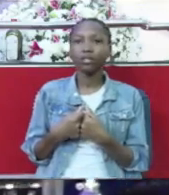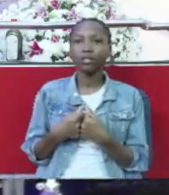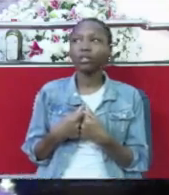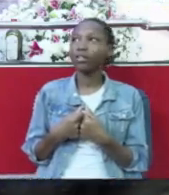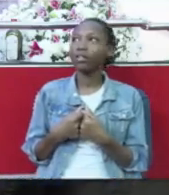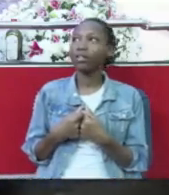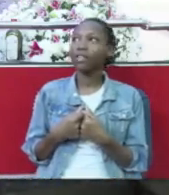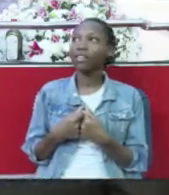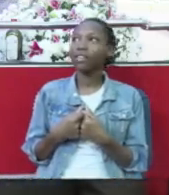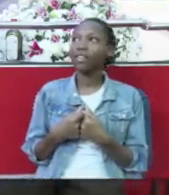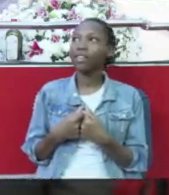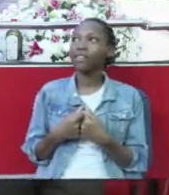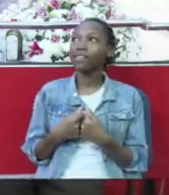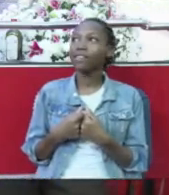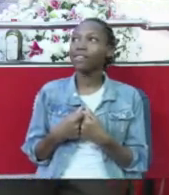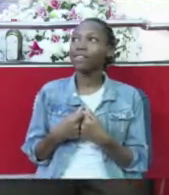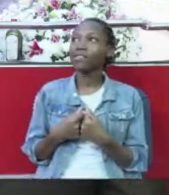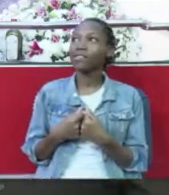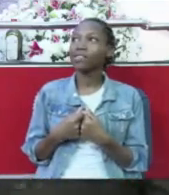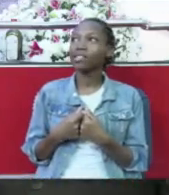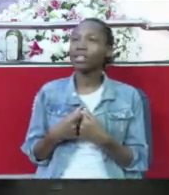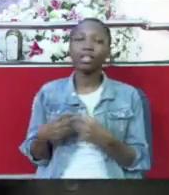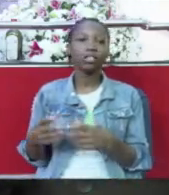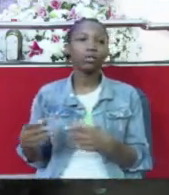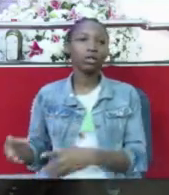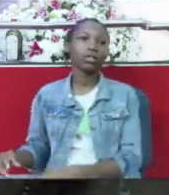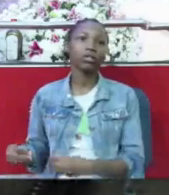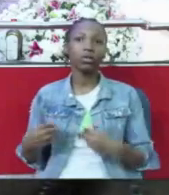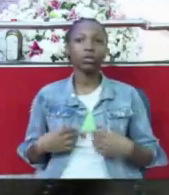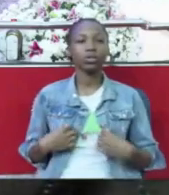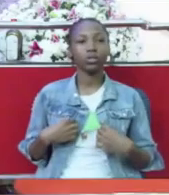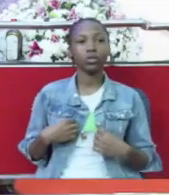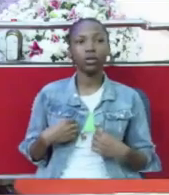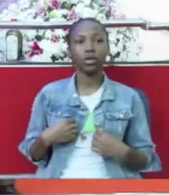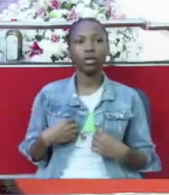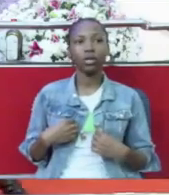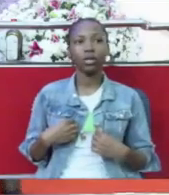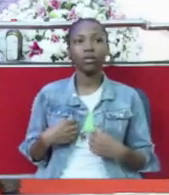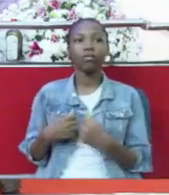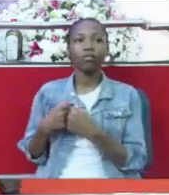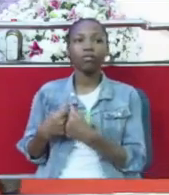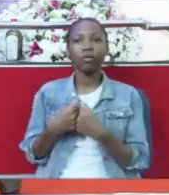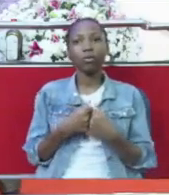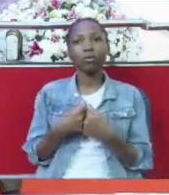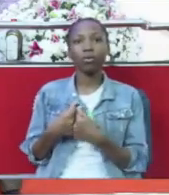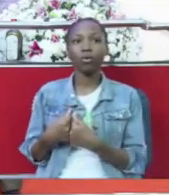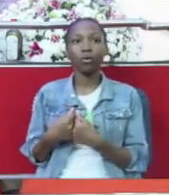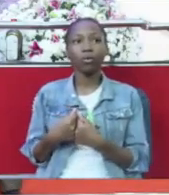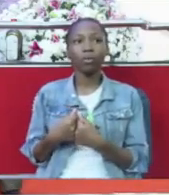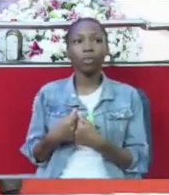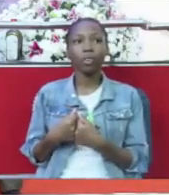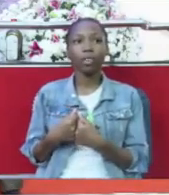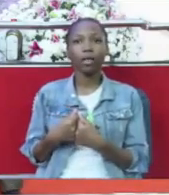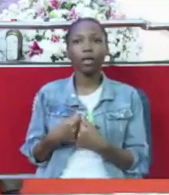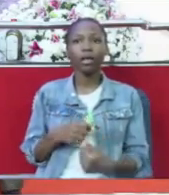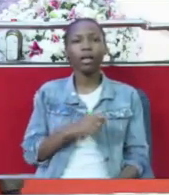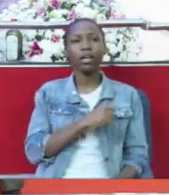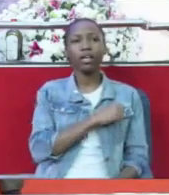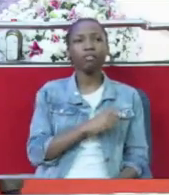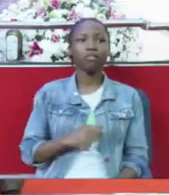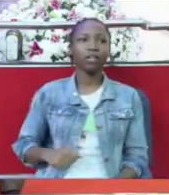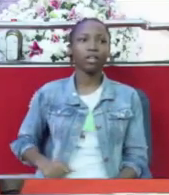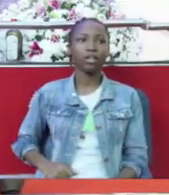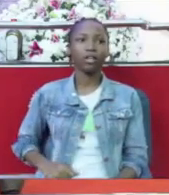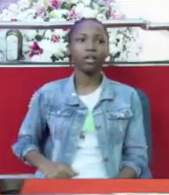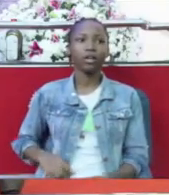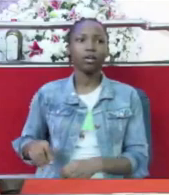would have compromised his authority. But alimvisha nini? Na akambea. The young man could not move. Daudi hangaweza kutembea kwa mavazi yake.